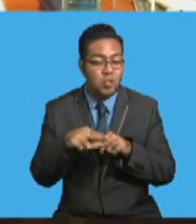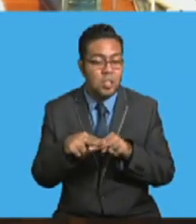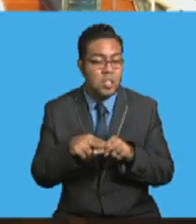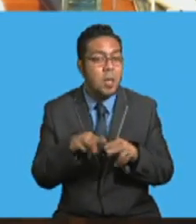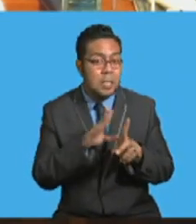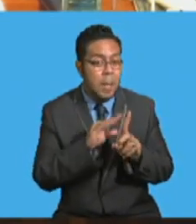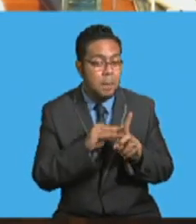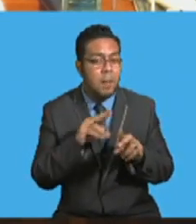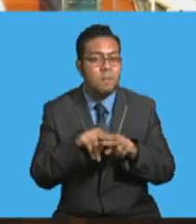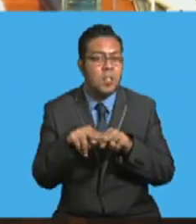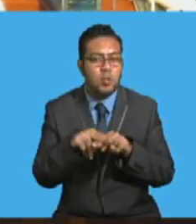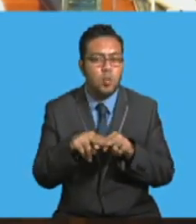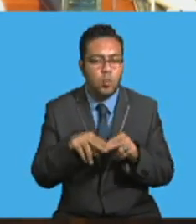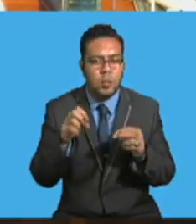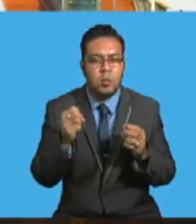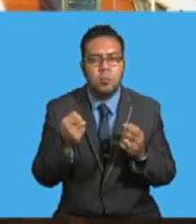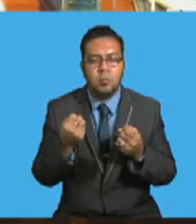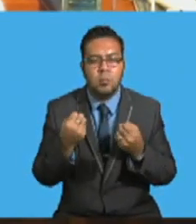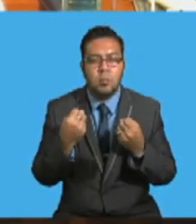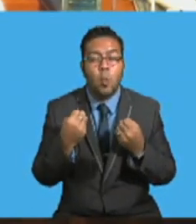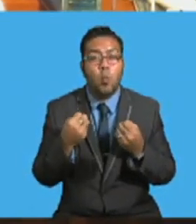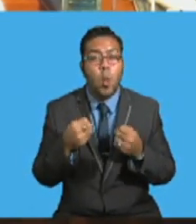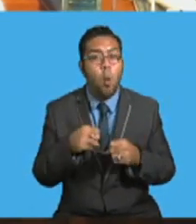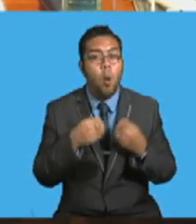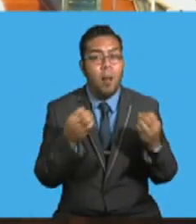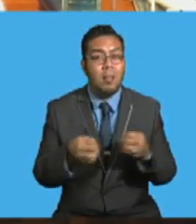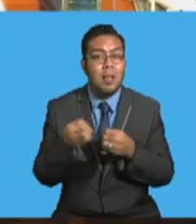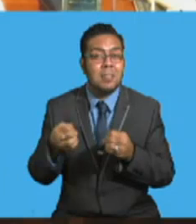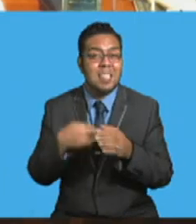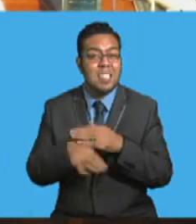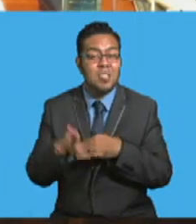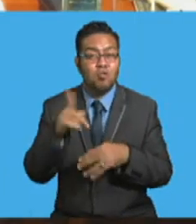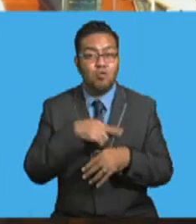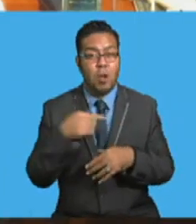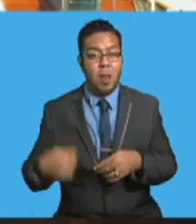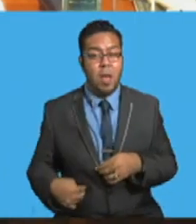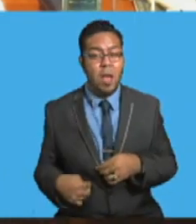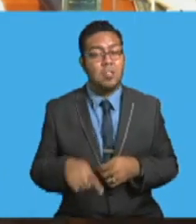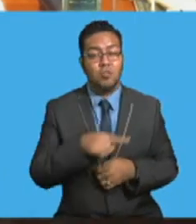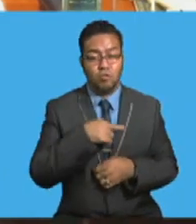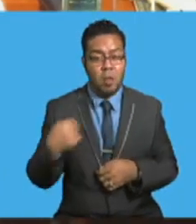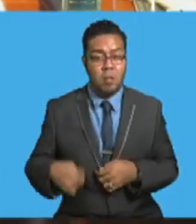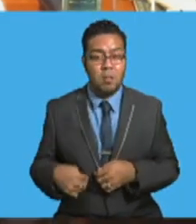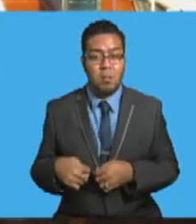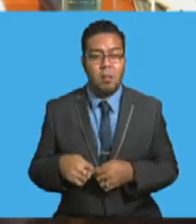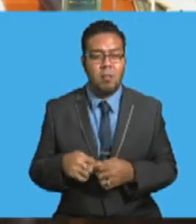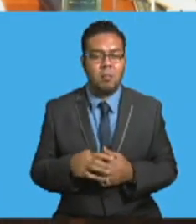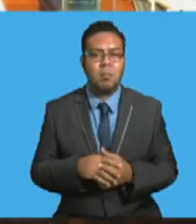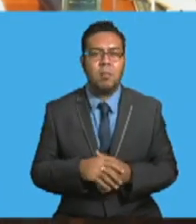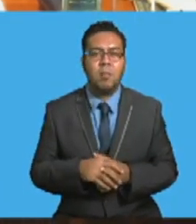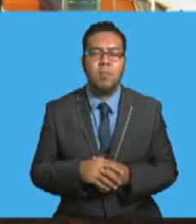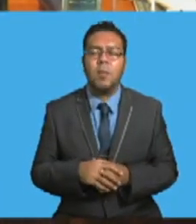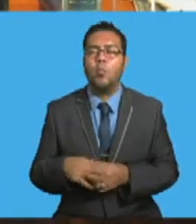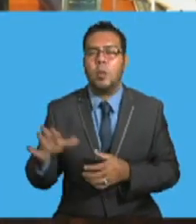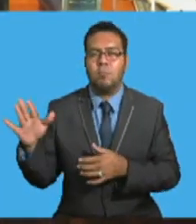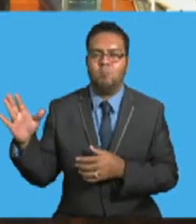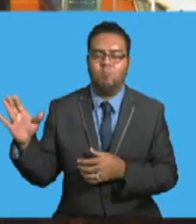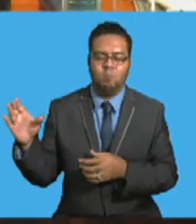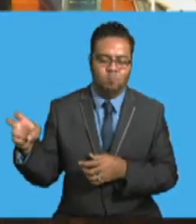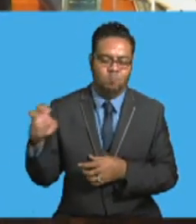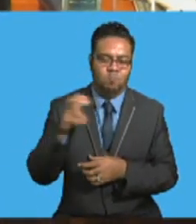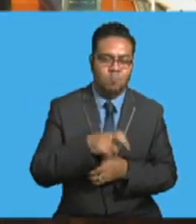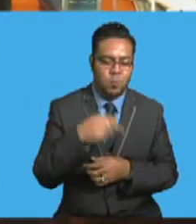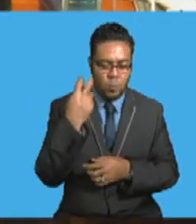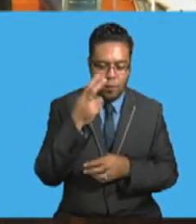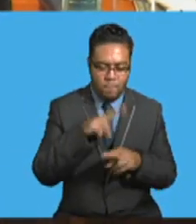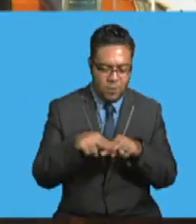in various expos organized in China, and from China, the delegation comes to Fiji to